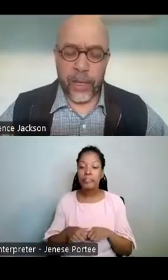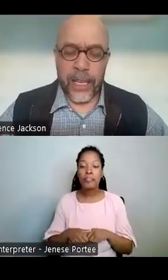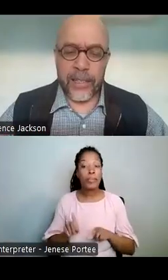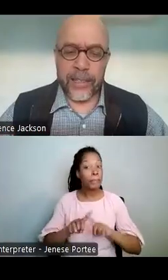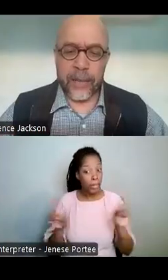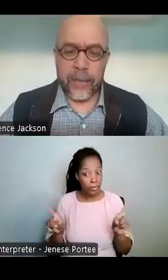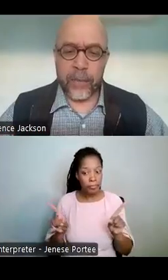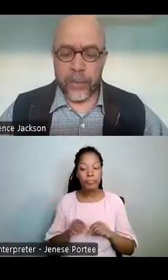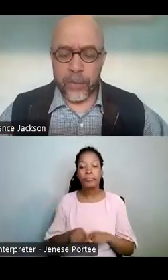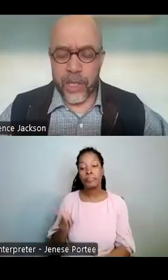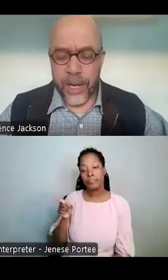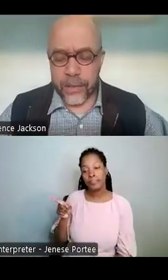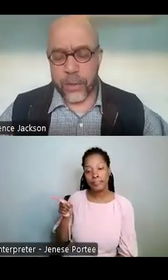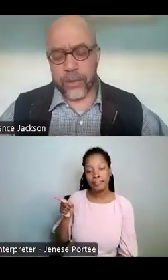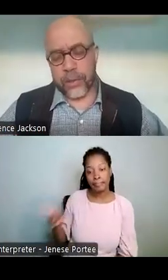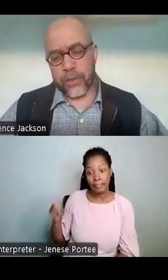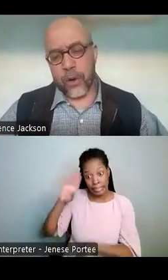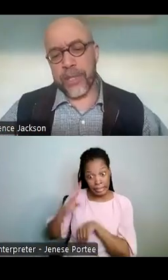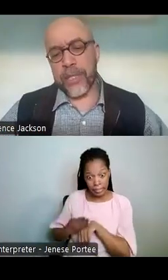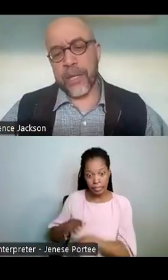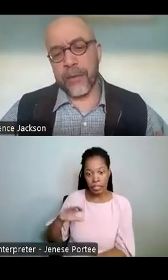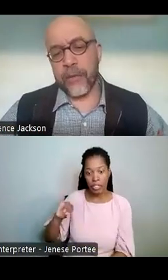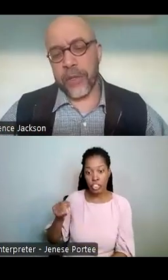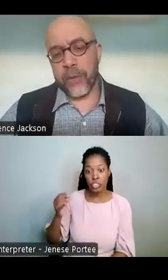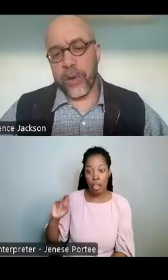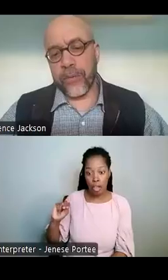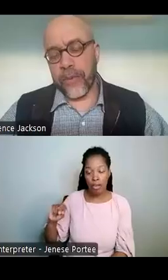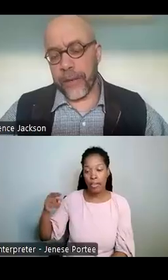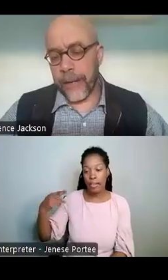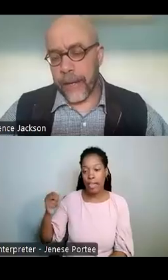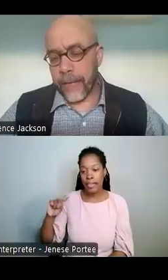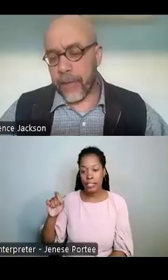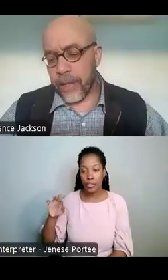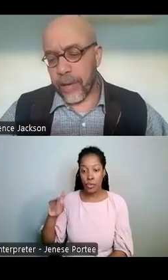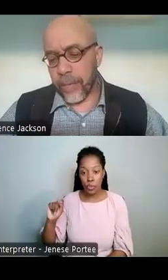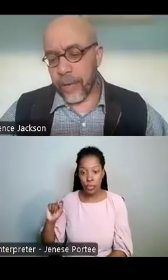But he is John Hazelhurst Latrobe is the son of really one of like